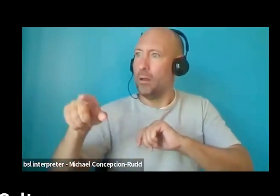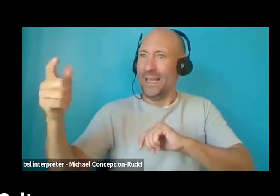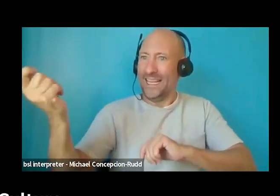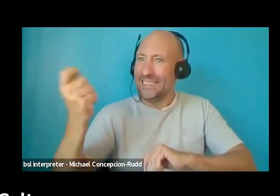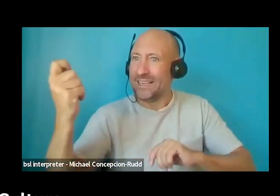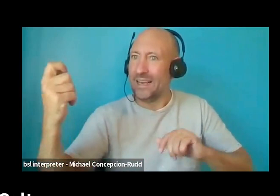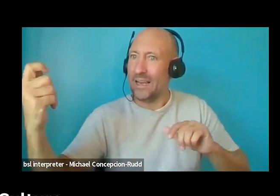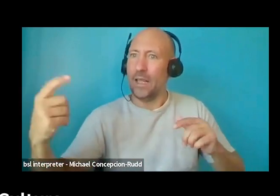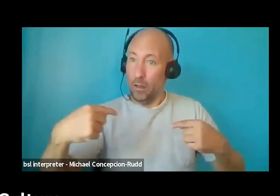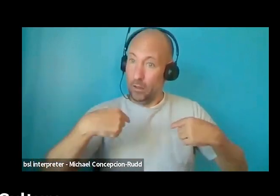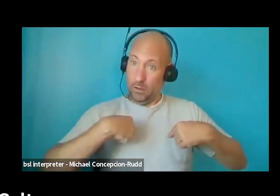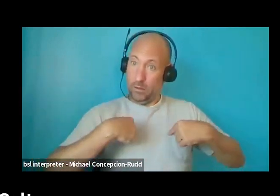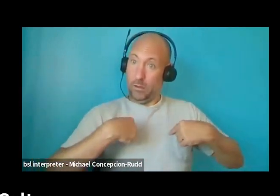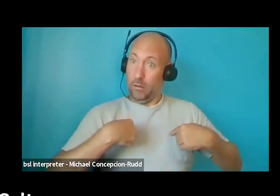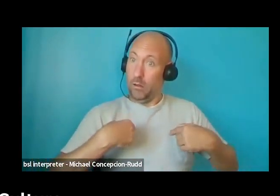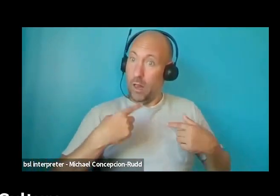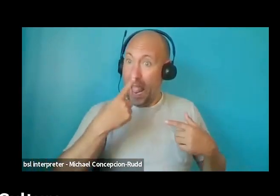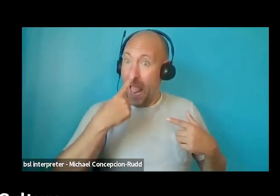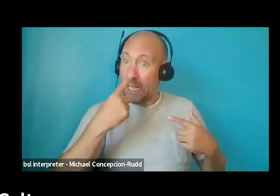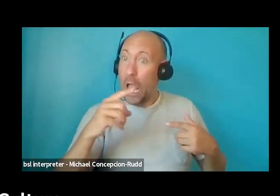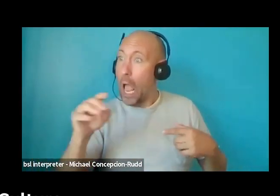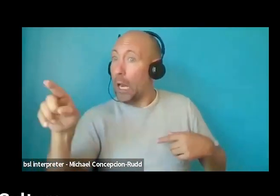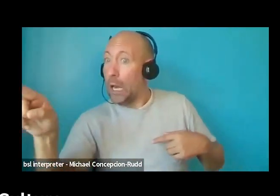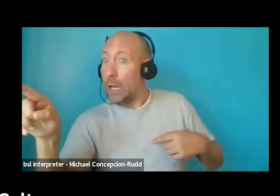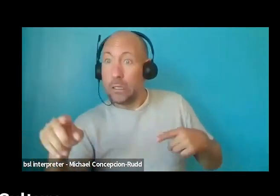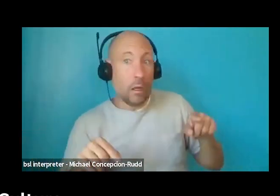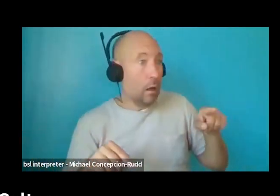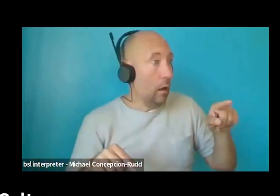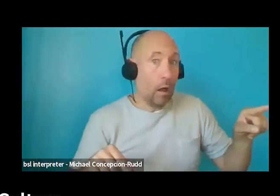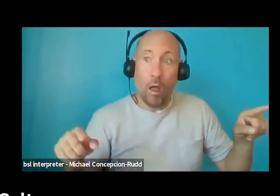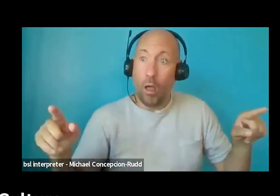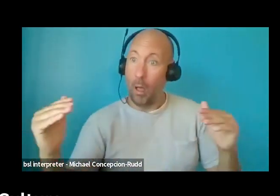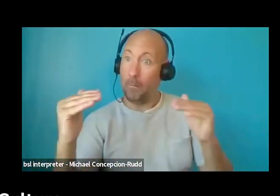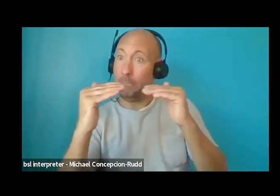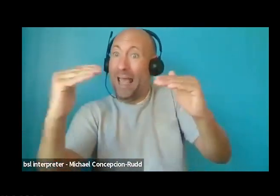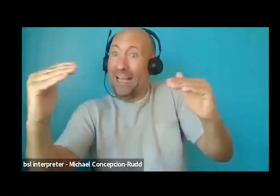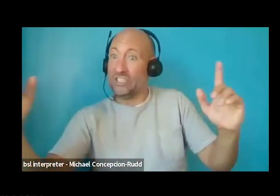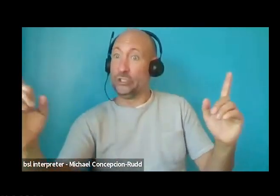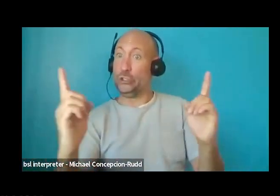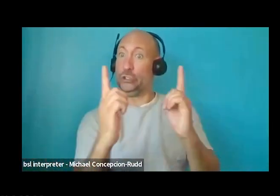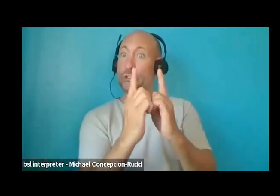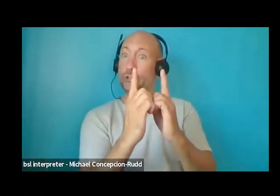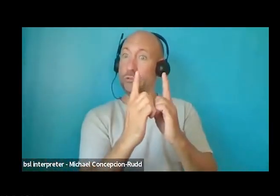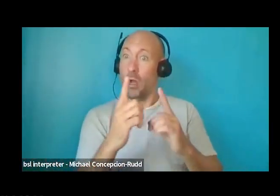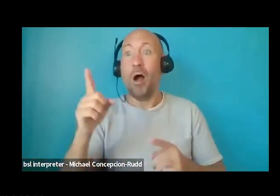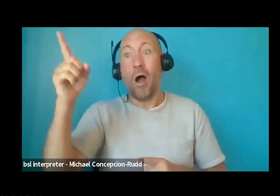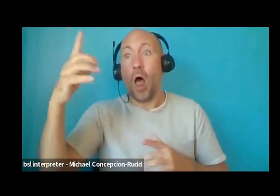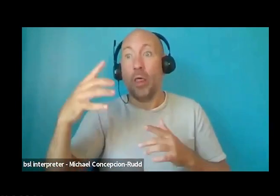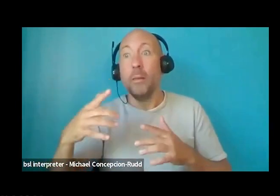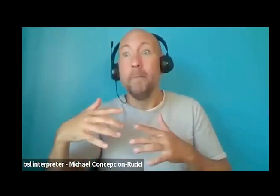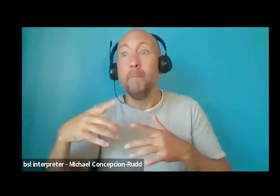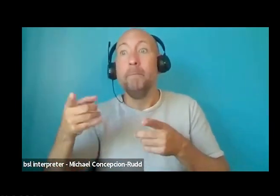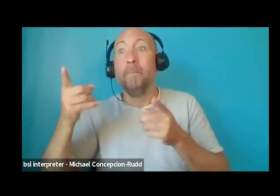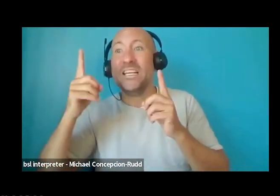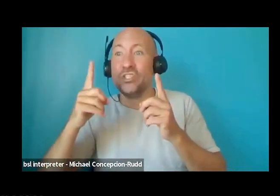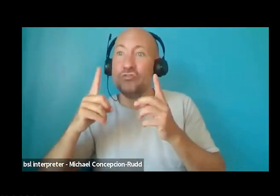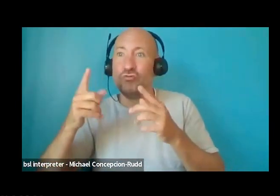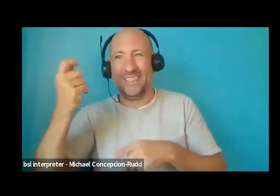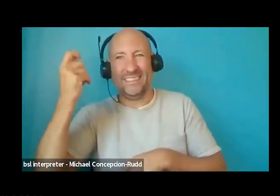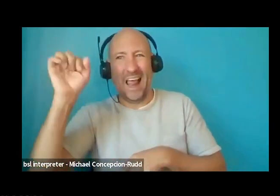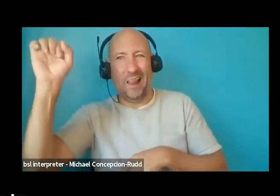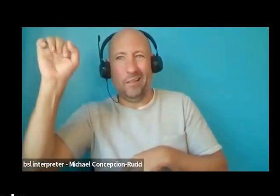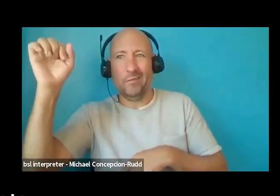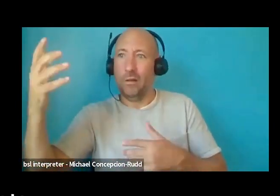to me. And then Ministry of Culture in Italy have kindly also agreed to support us in finding a partner for